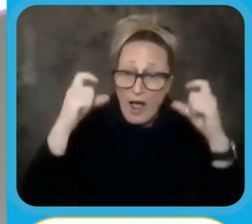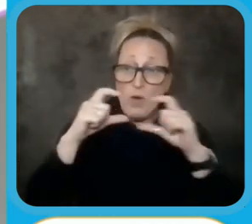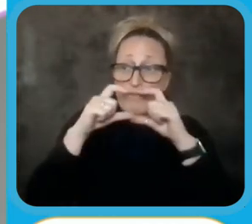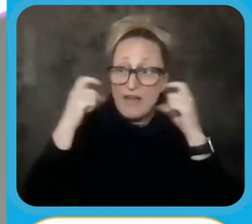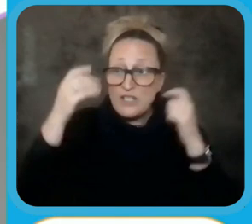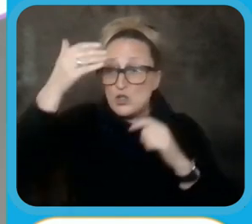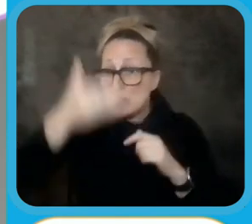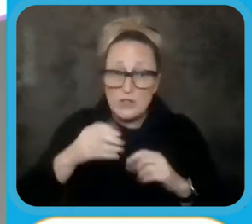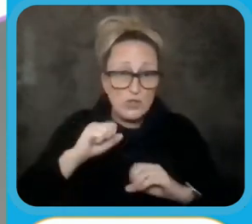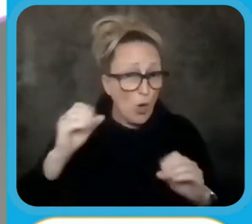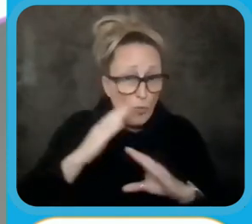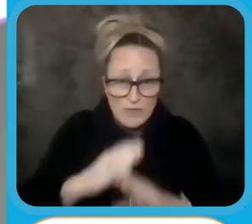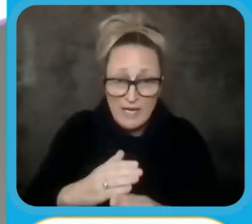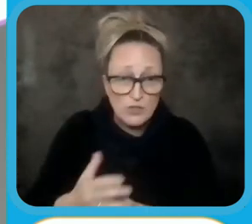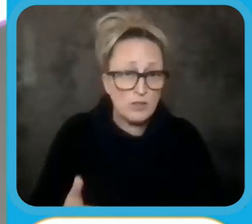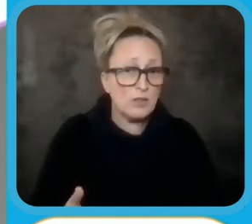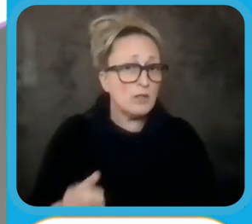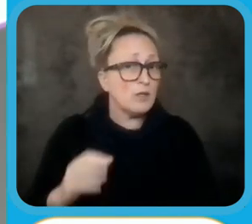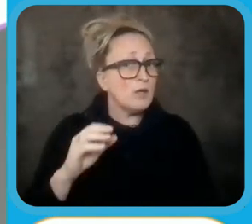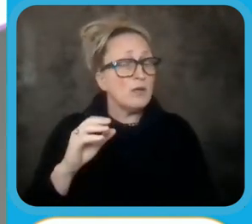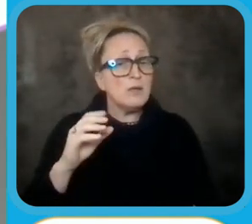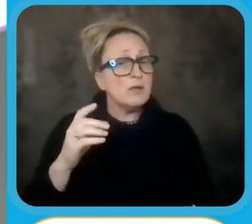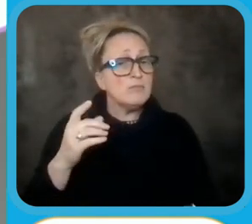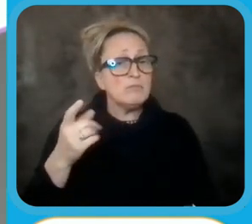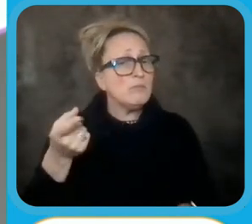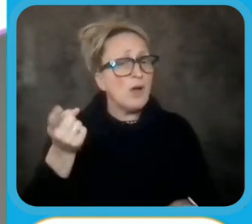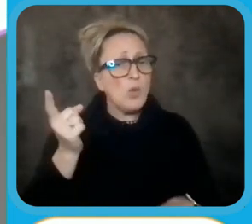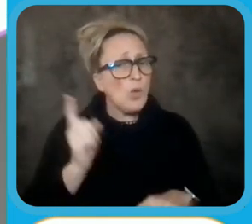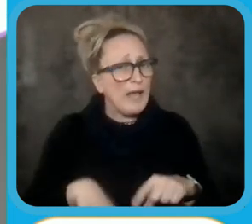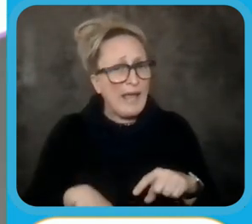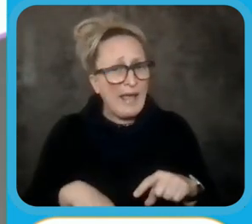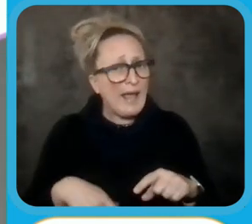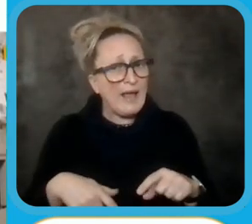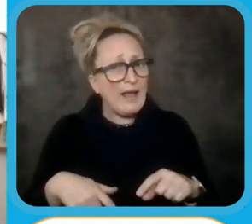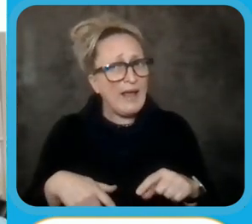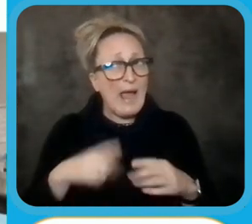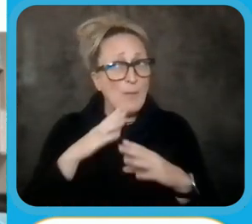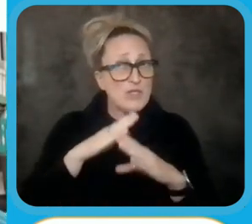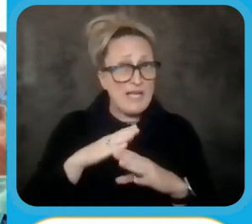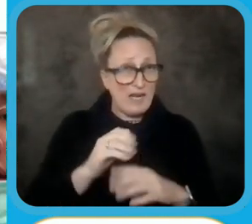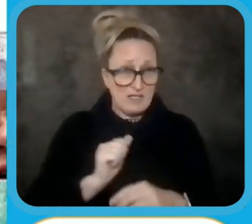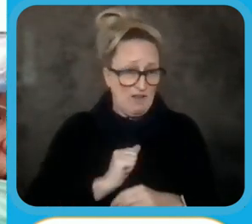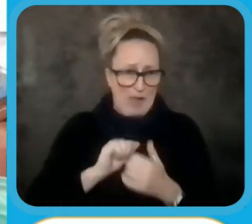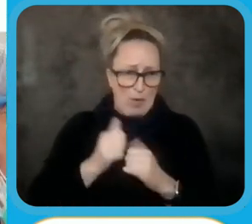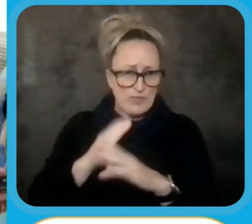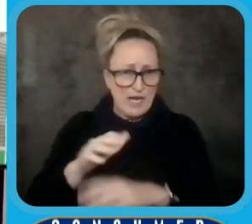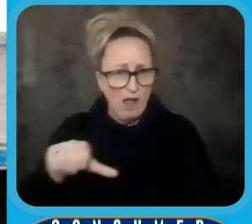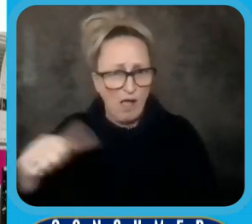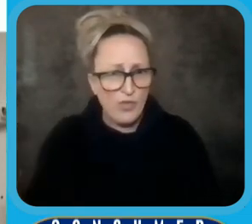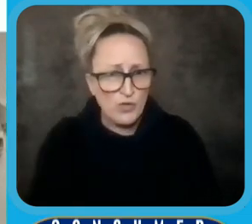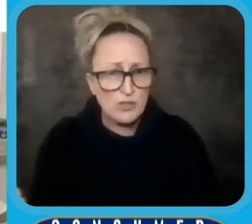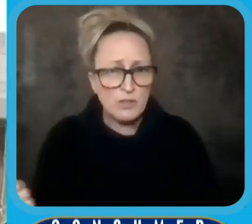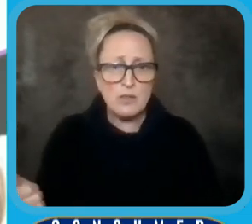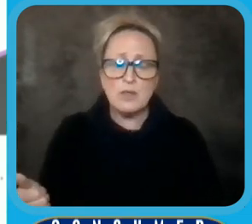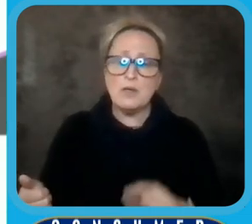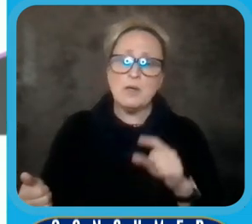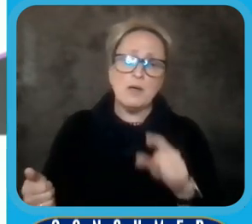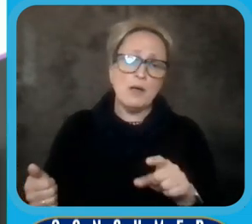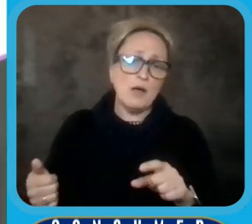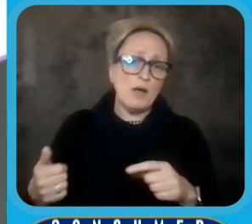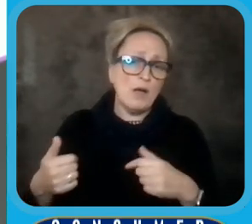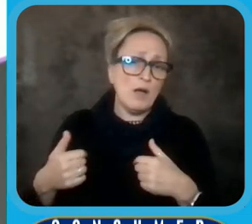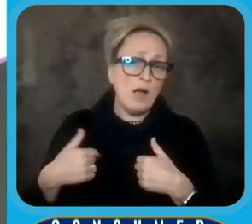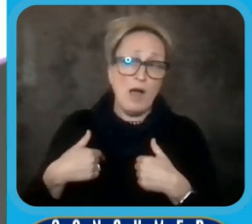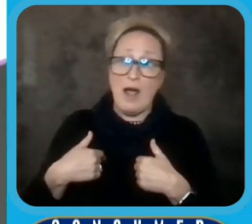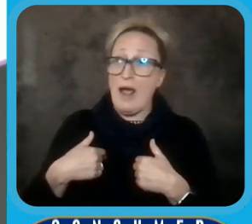shields. There are no equipment. If we can't protect ourselves, how are we to protect others in our community? I've chosen to have my